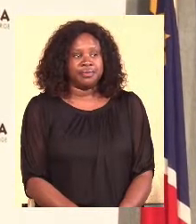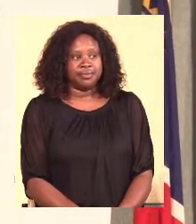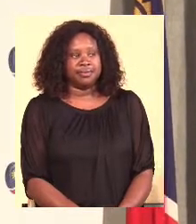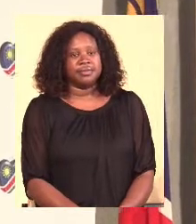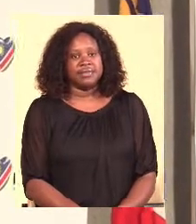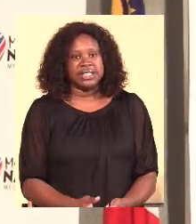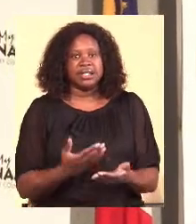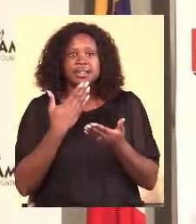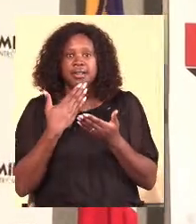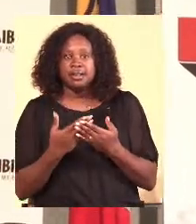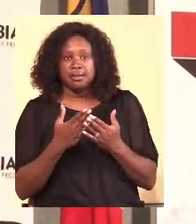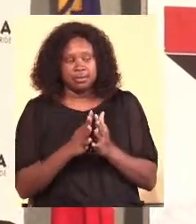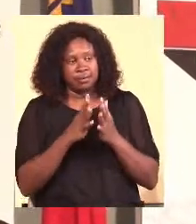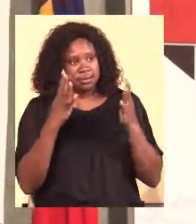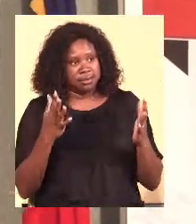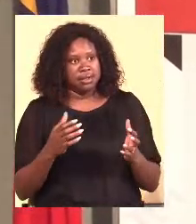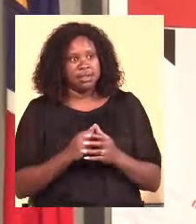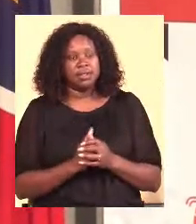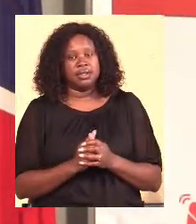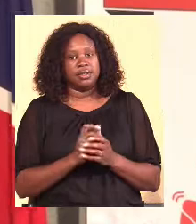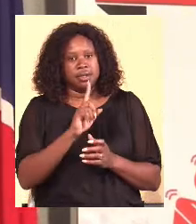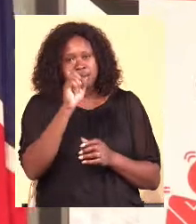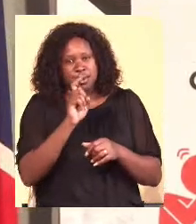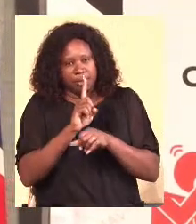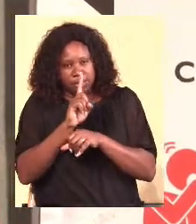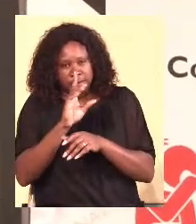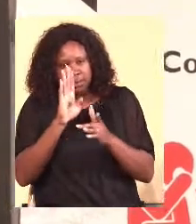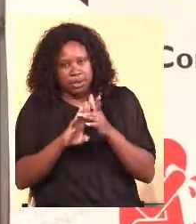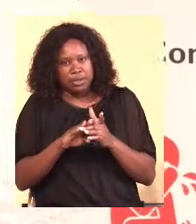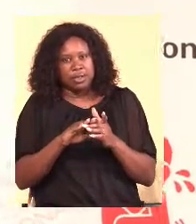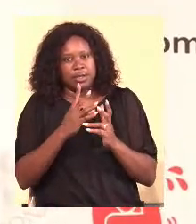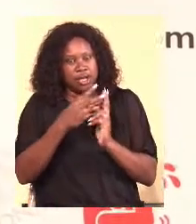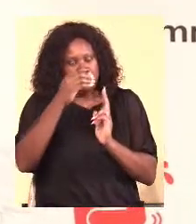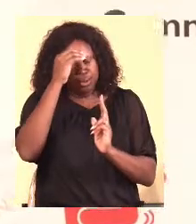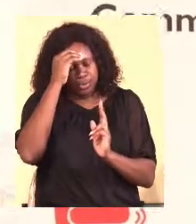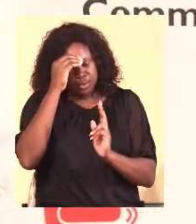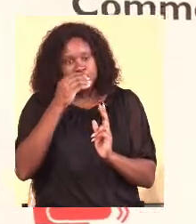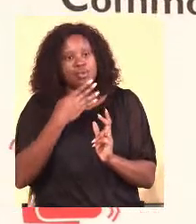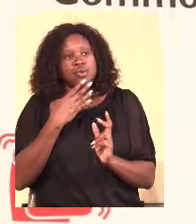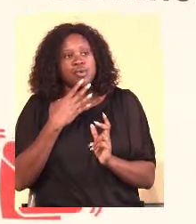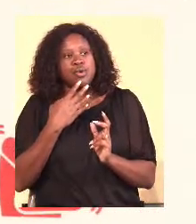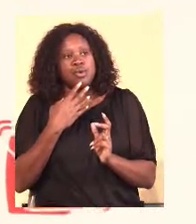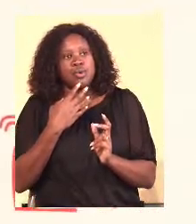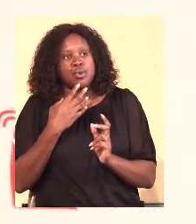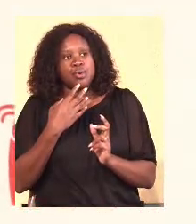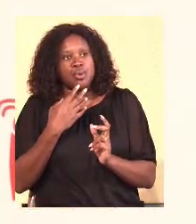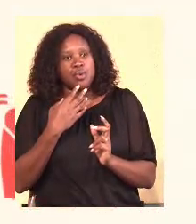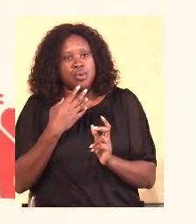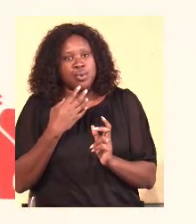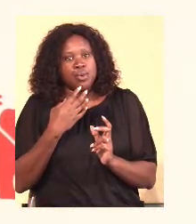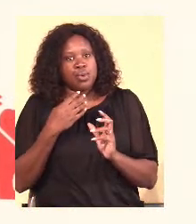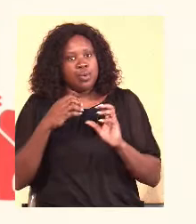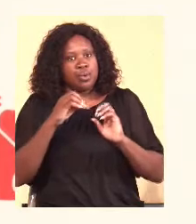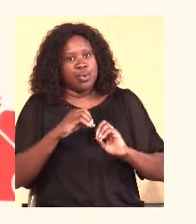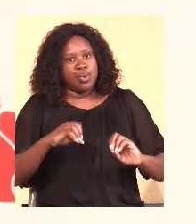much. The first question about the number of students who are affected by lack of